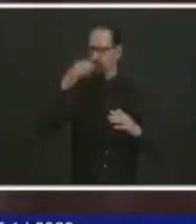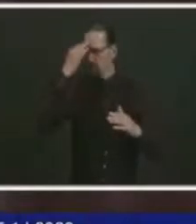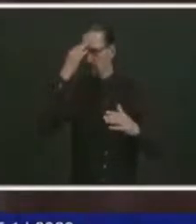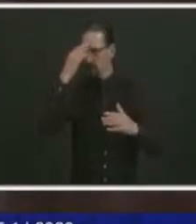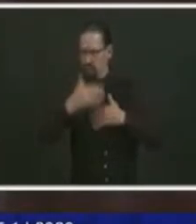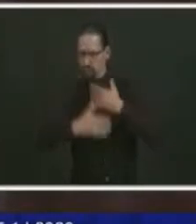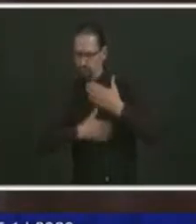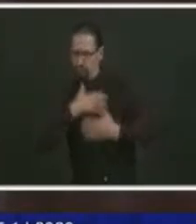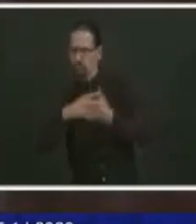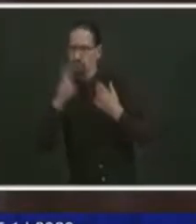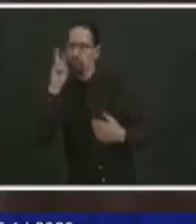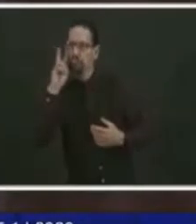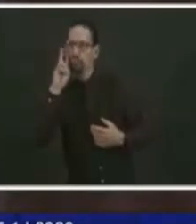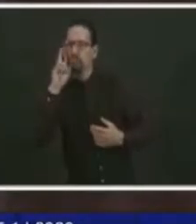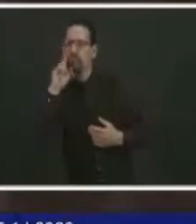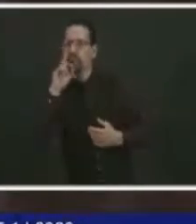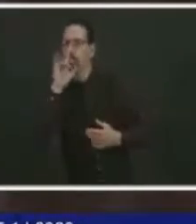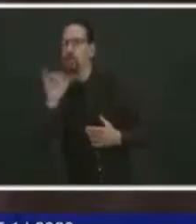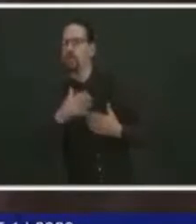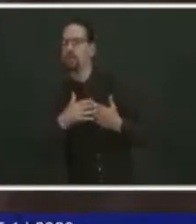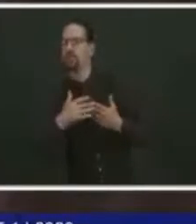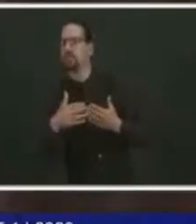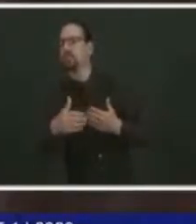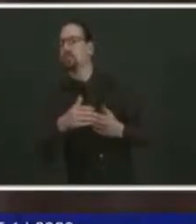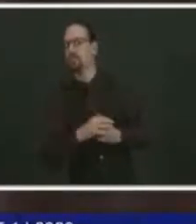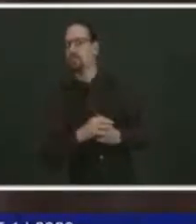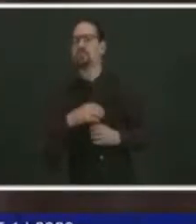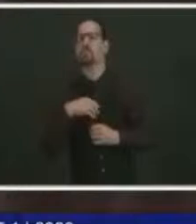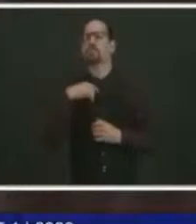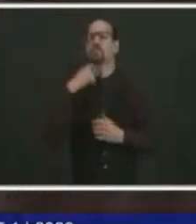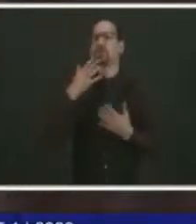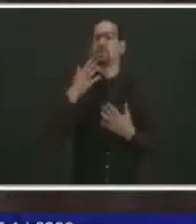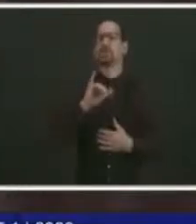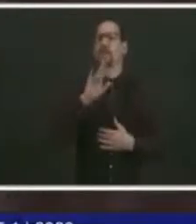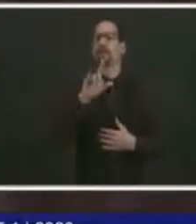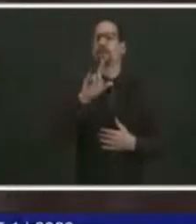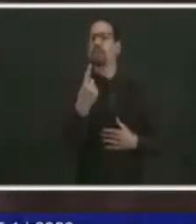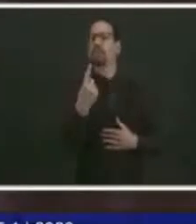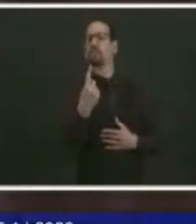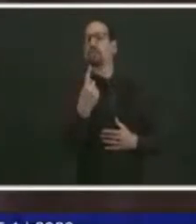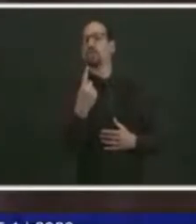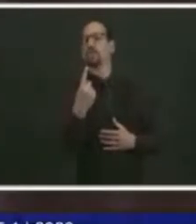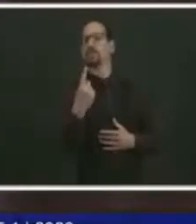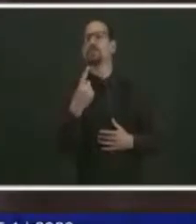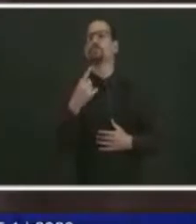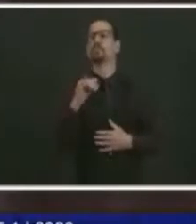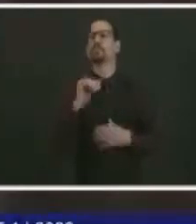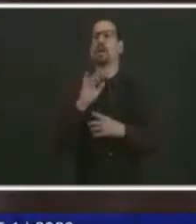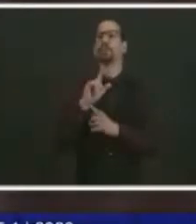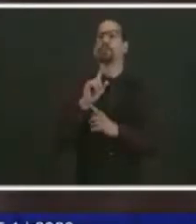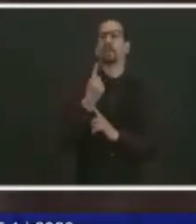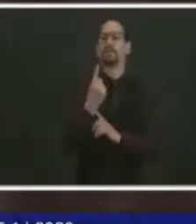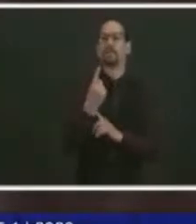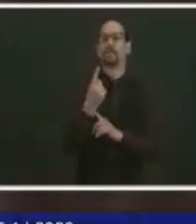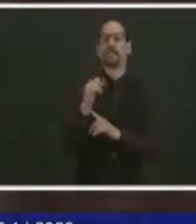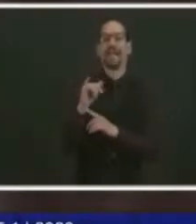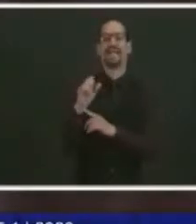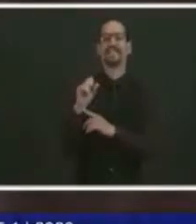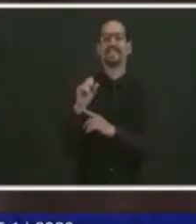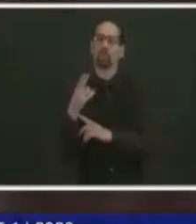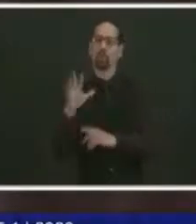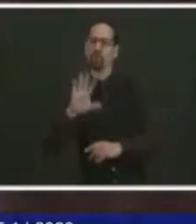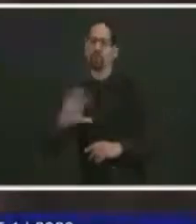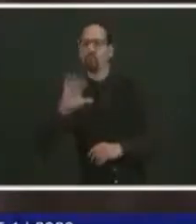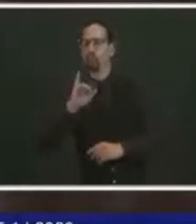around July. My friend Brian always says, will it be July 1st? I say ish. We want 14 days to make